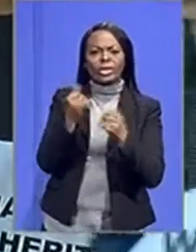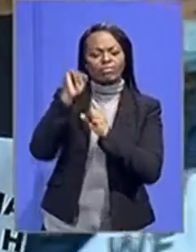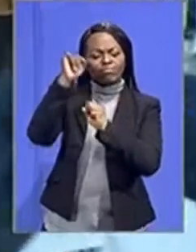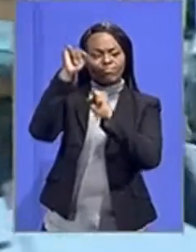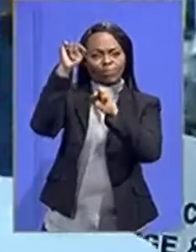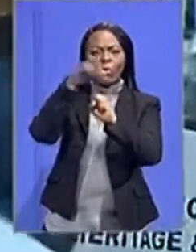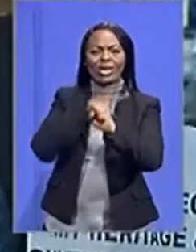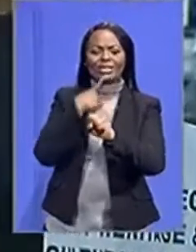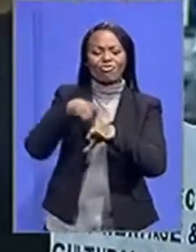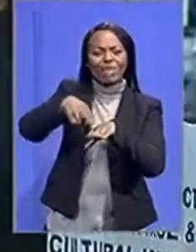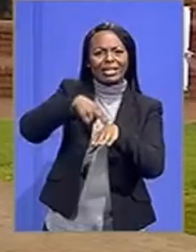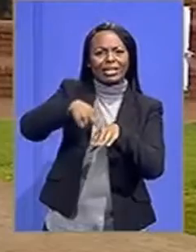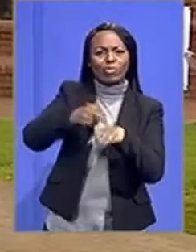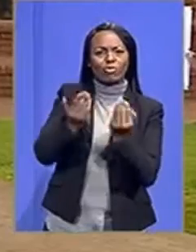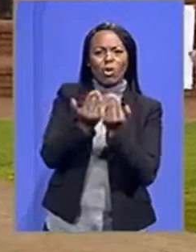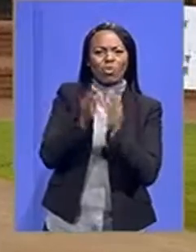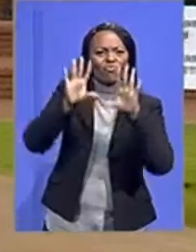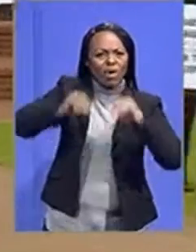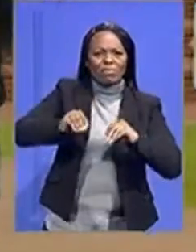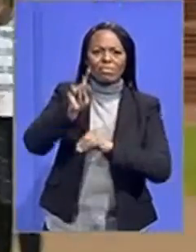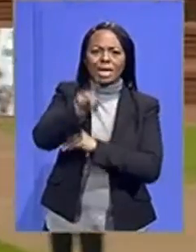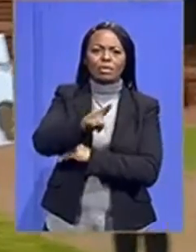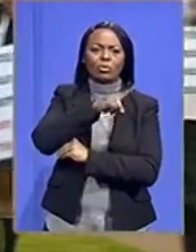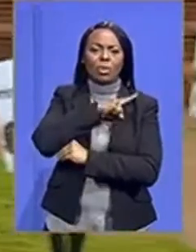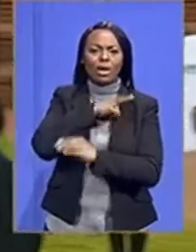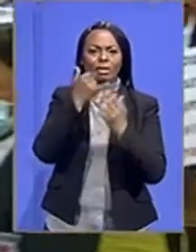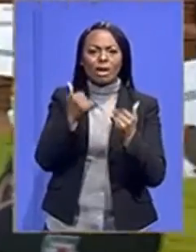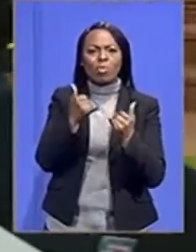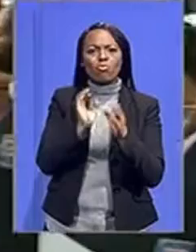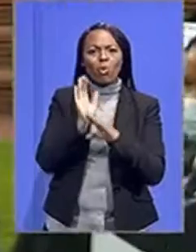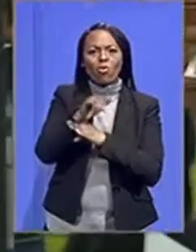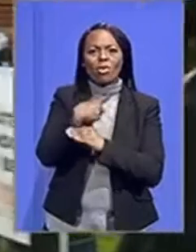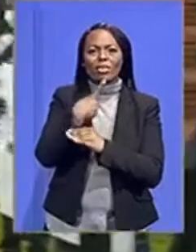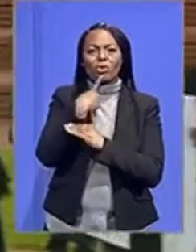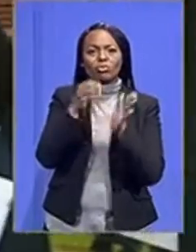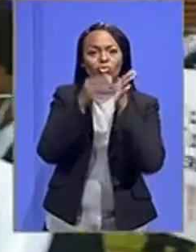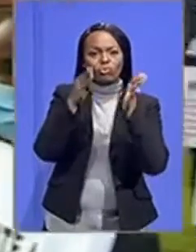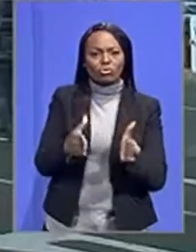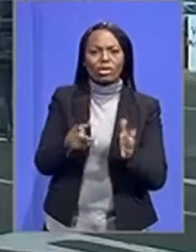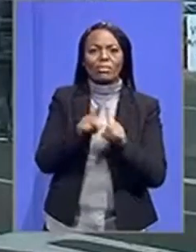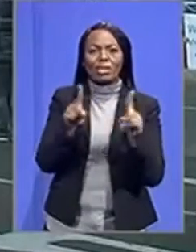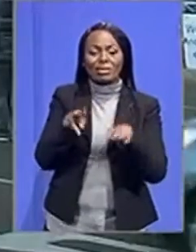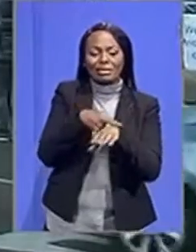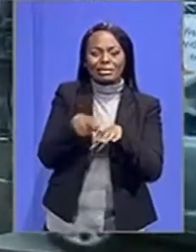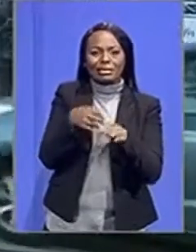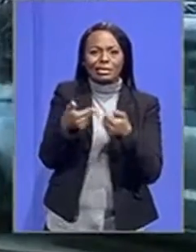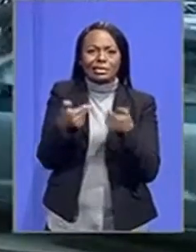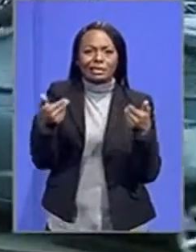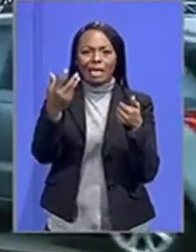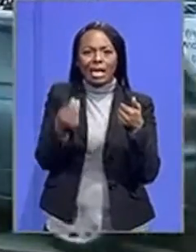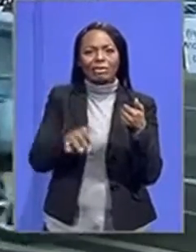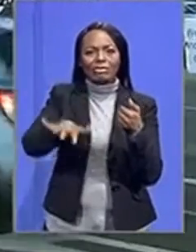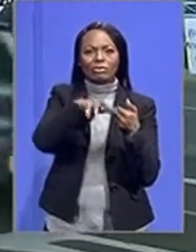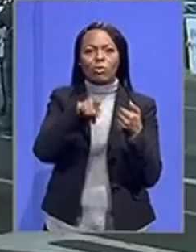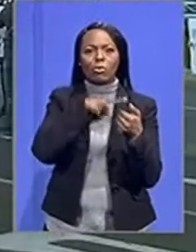gore semorafe se fedišwe. Sekolo se na le barutwana go feta 1,000. Phapano ya mmala ke ya diperesente tše 60 ya